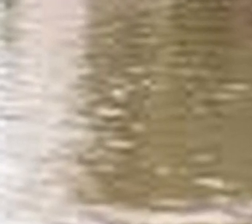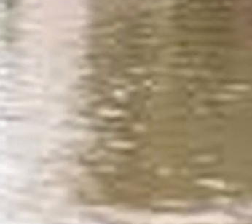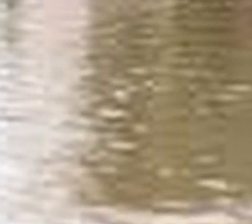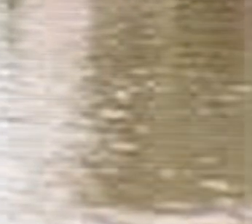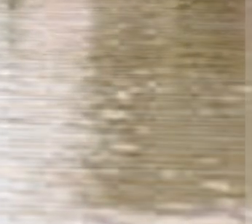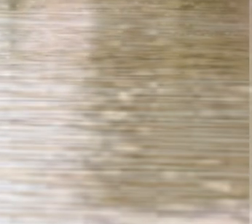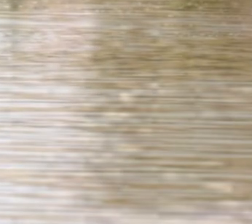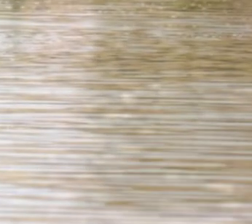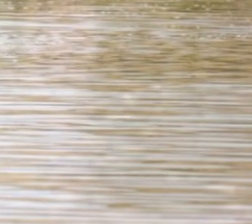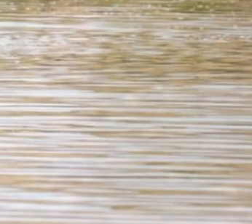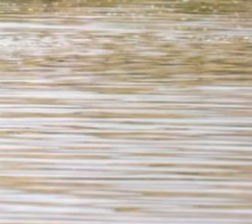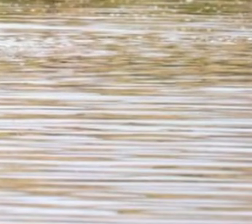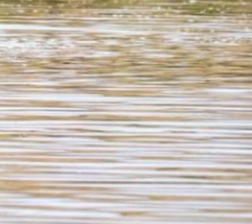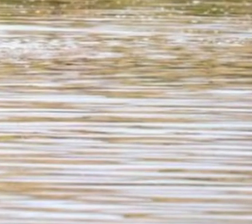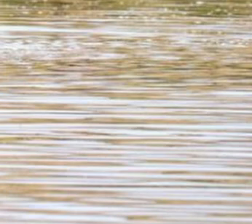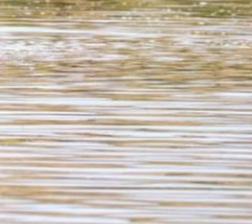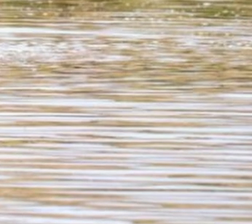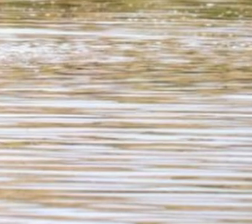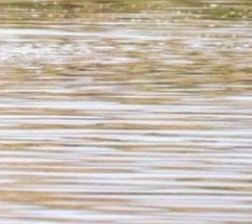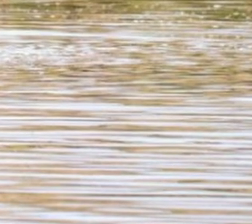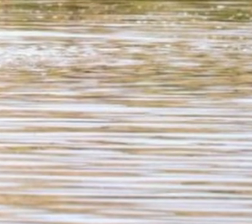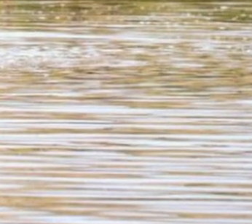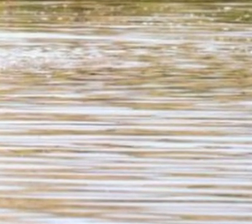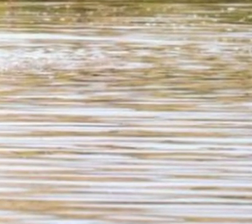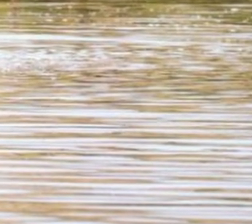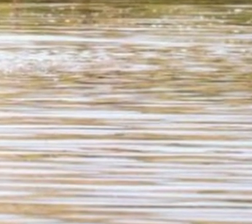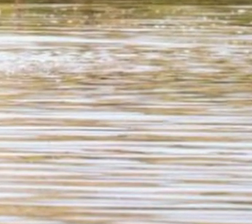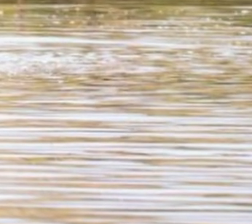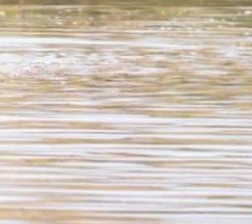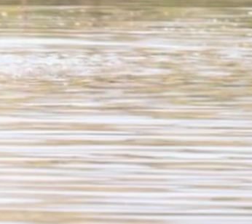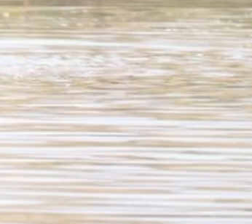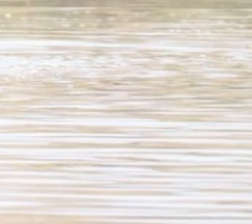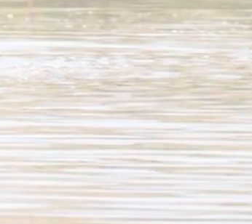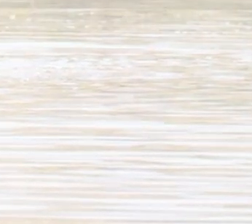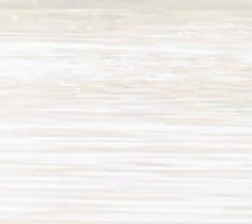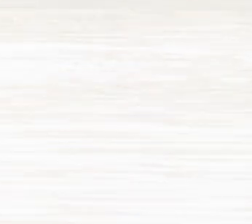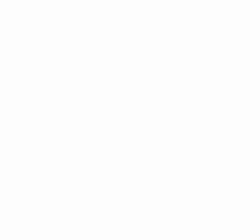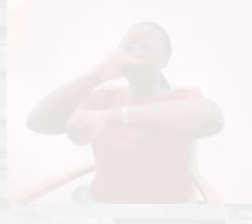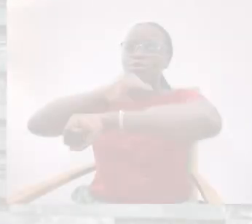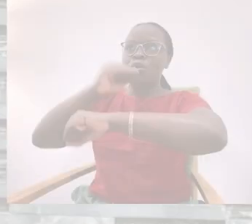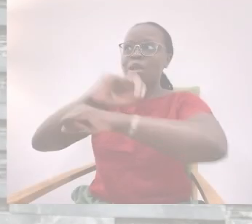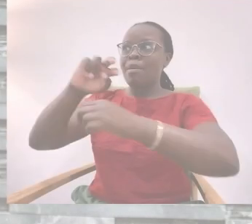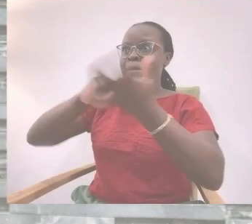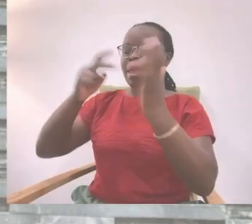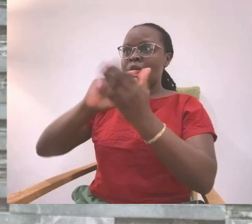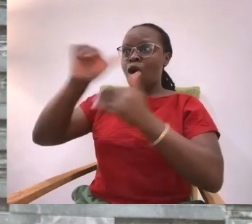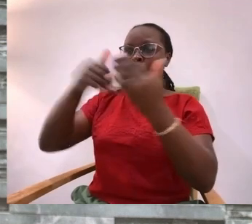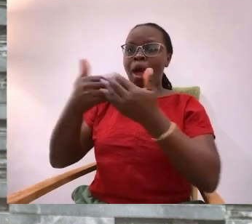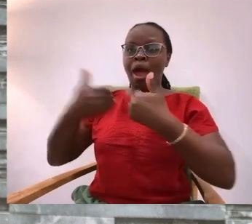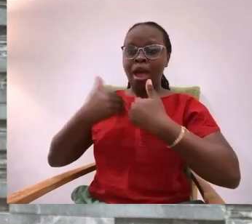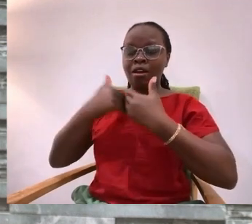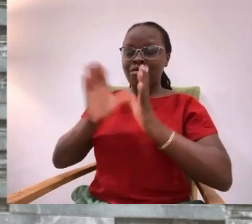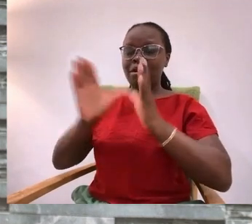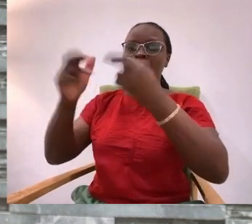flooding destroyed 62 schools, leaving an estimated 15,000 learners without a place to learn. And for the last